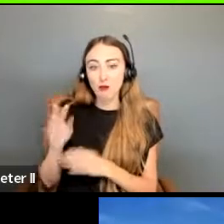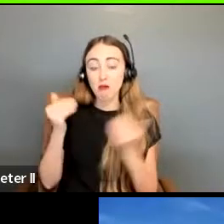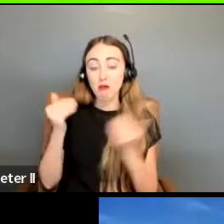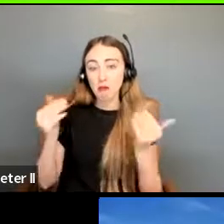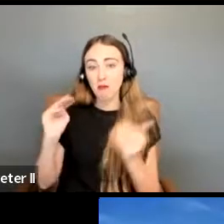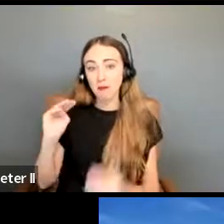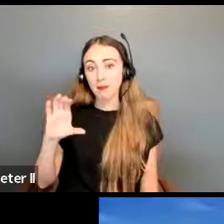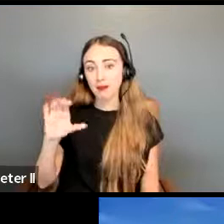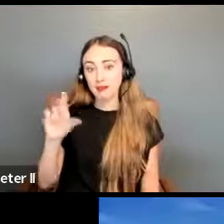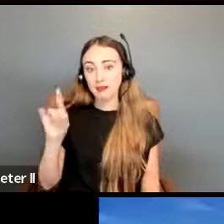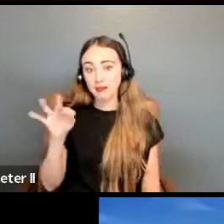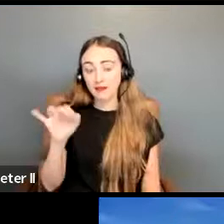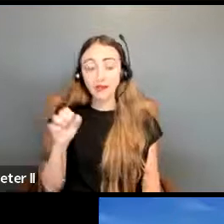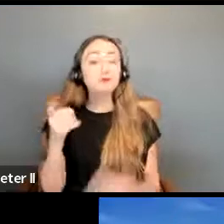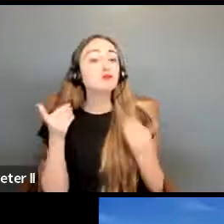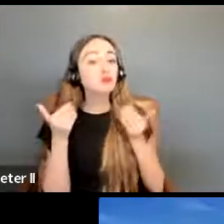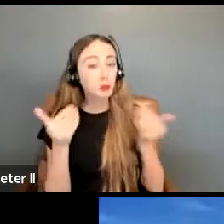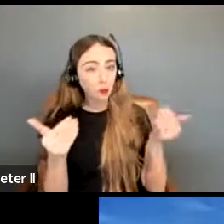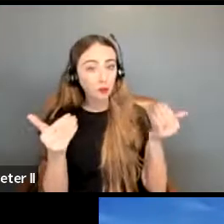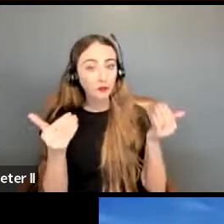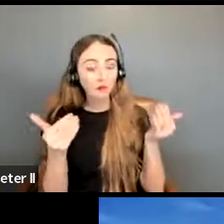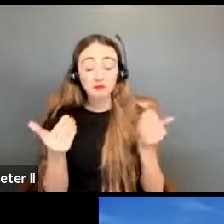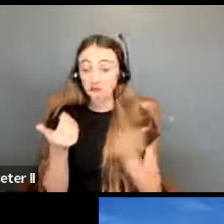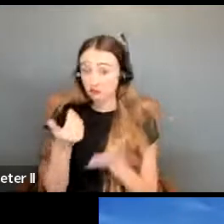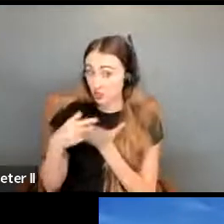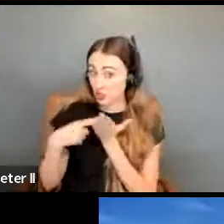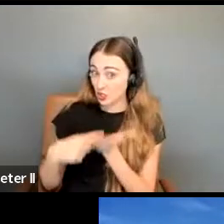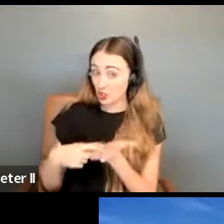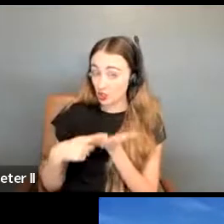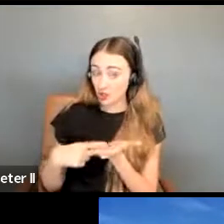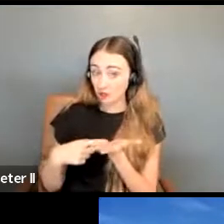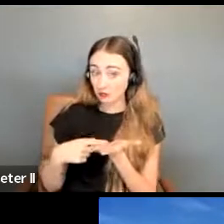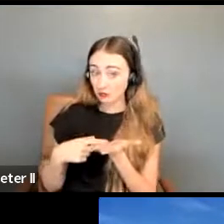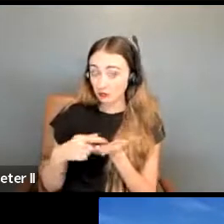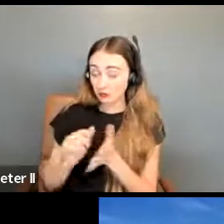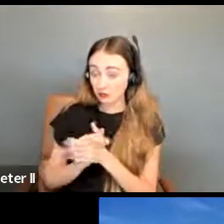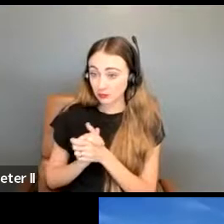McDuffie. So move. Is there discussion?